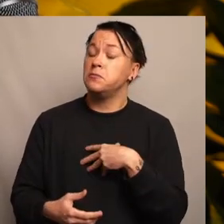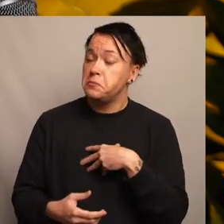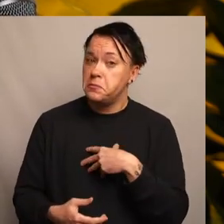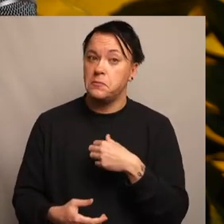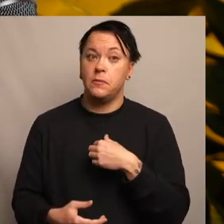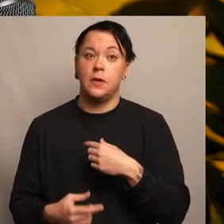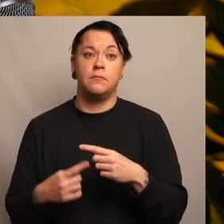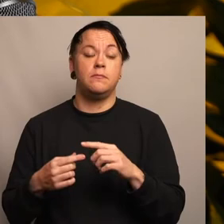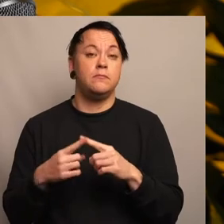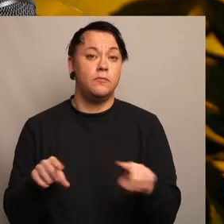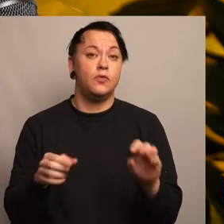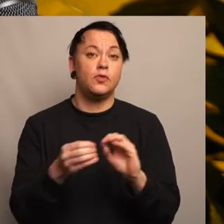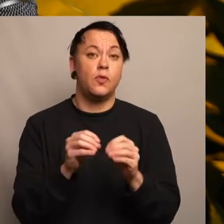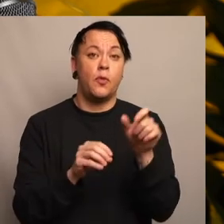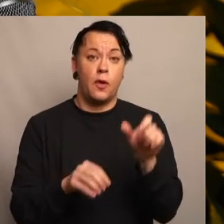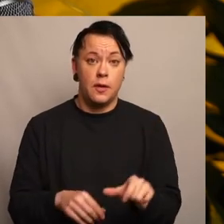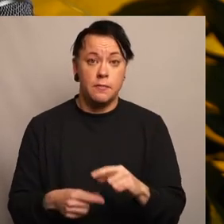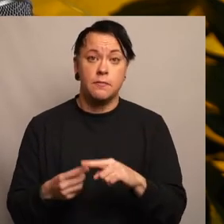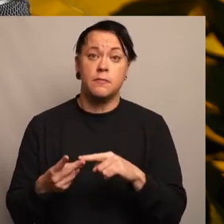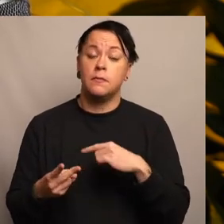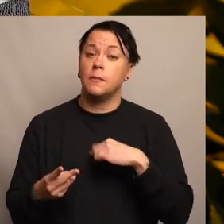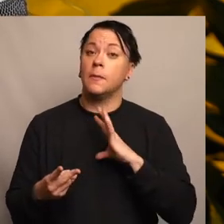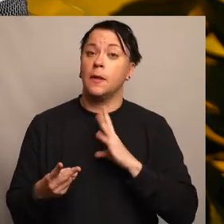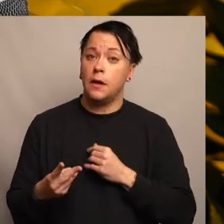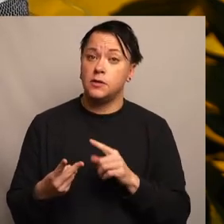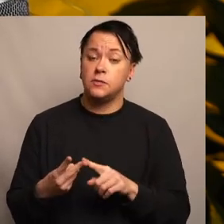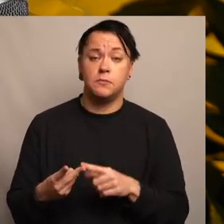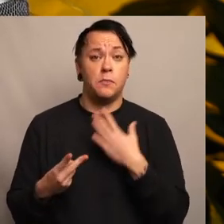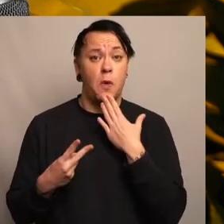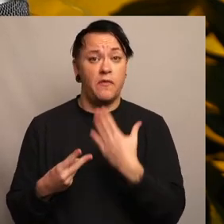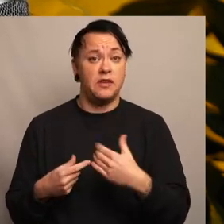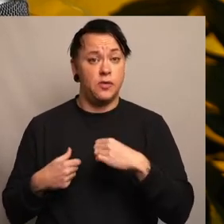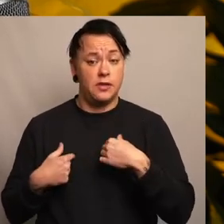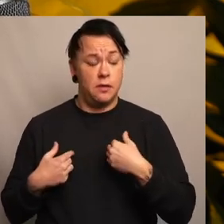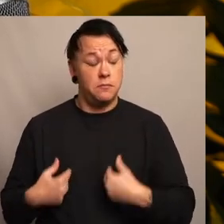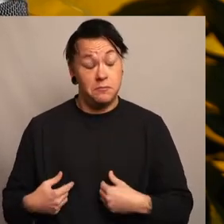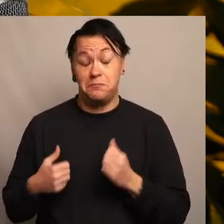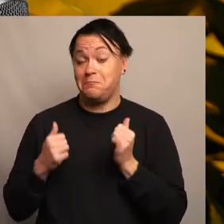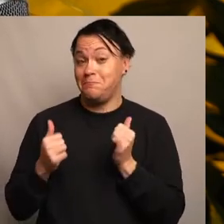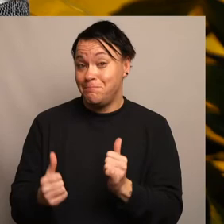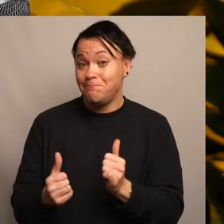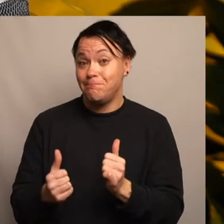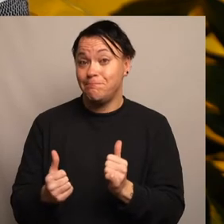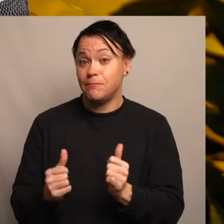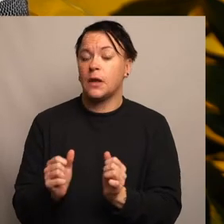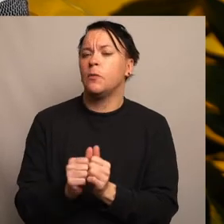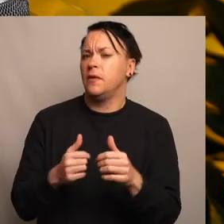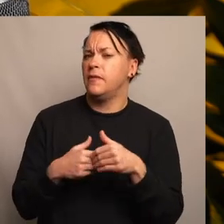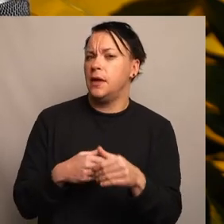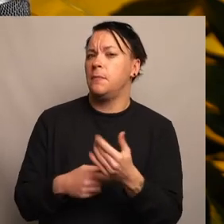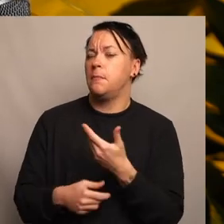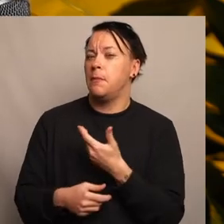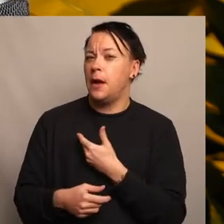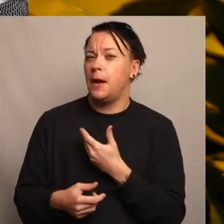trans, and like that helped me a lot to accept myself and to be myself. But there's still like a lot of places that I